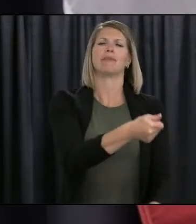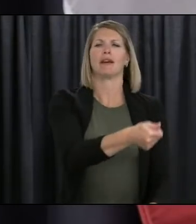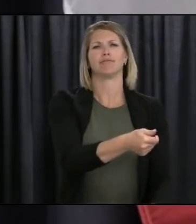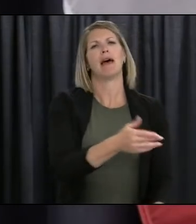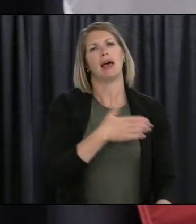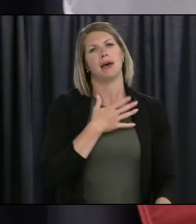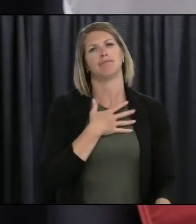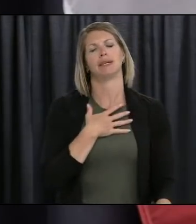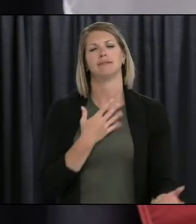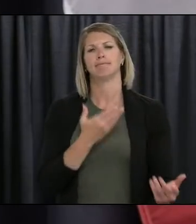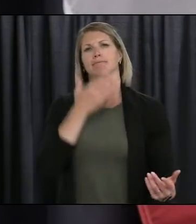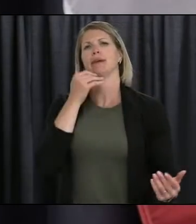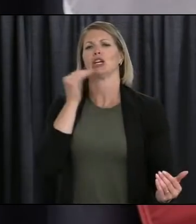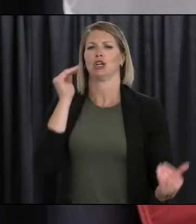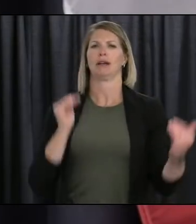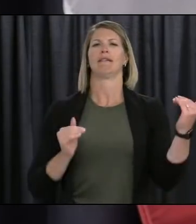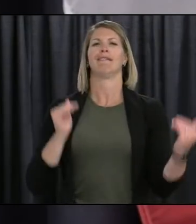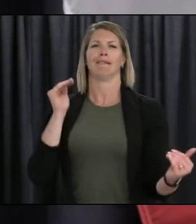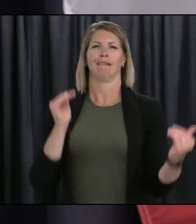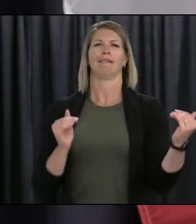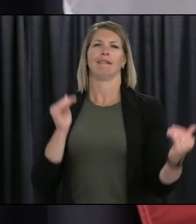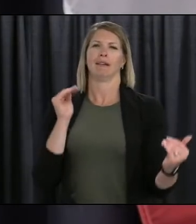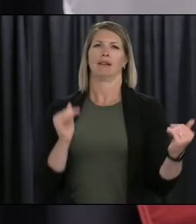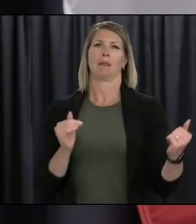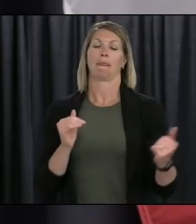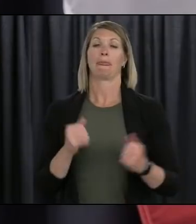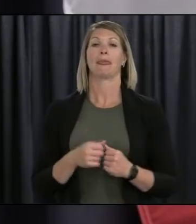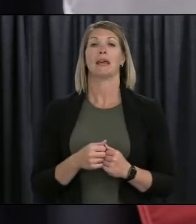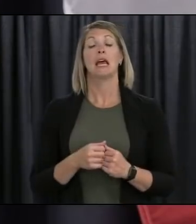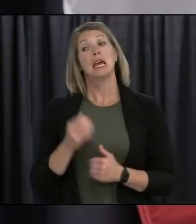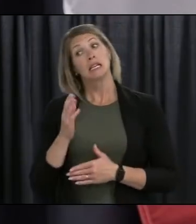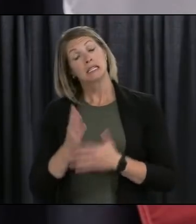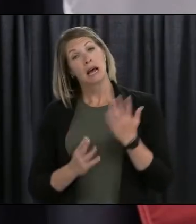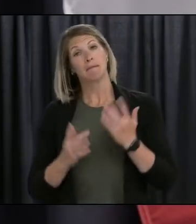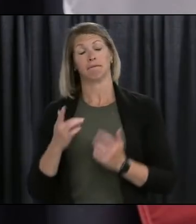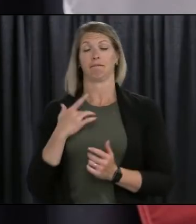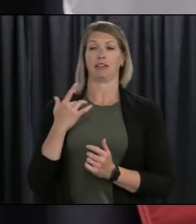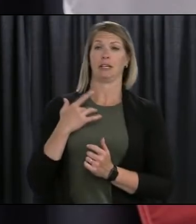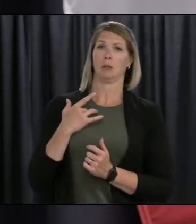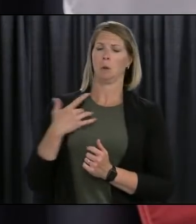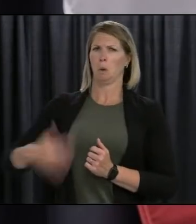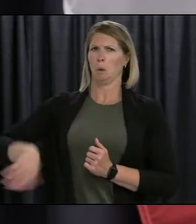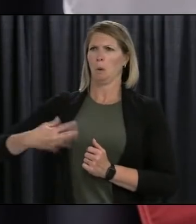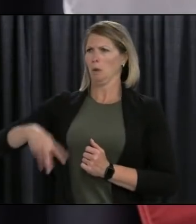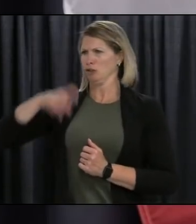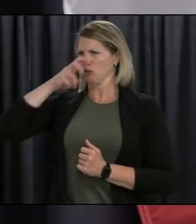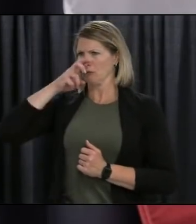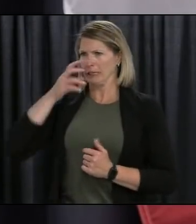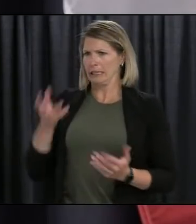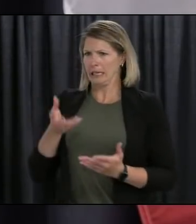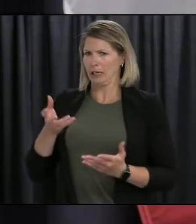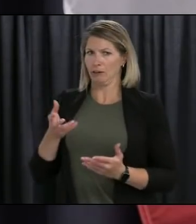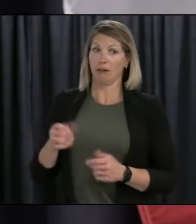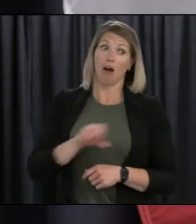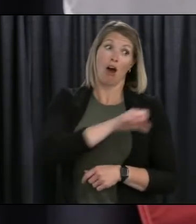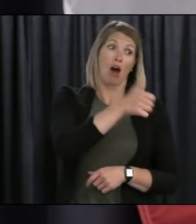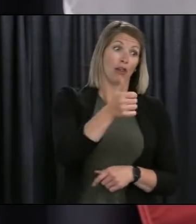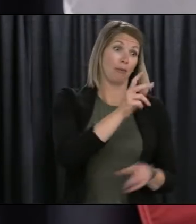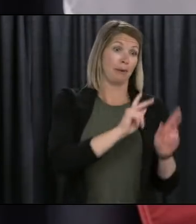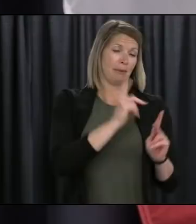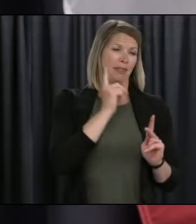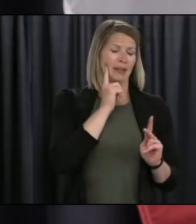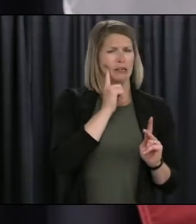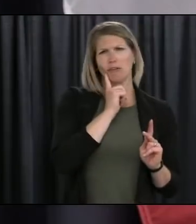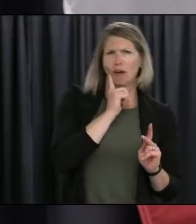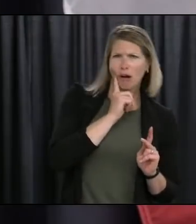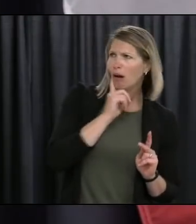there is always a tension between those people who feel we are doing too much and those people we feel we're not doing enough. So we hope